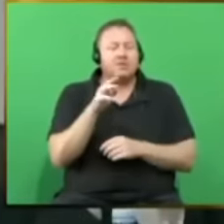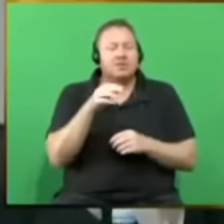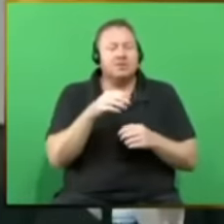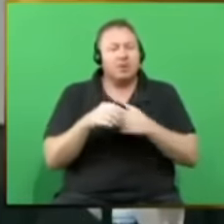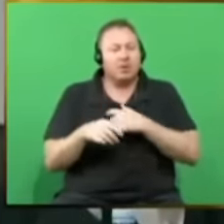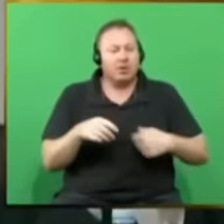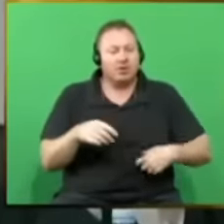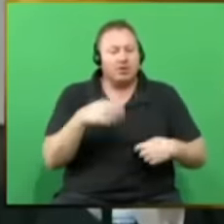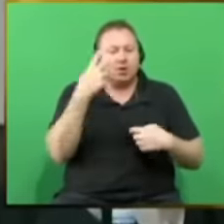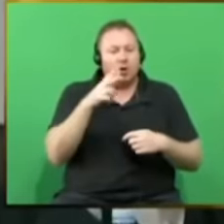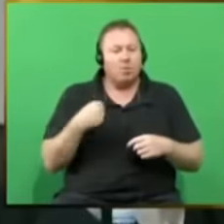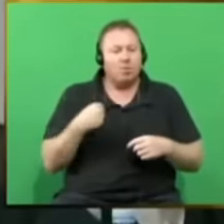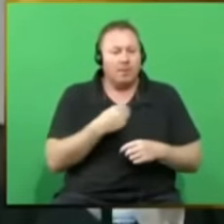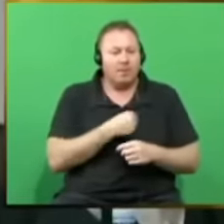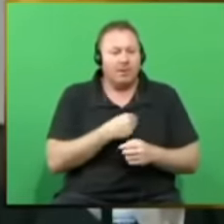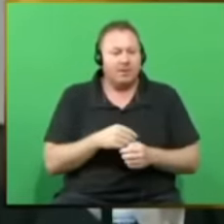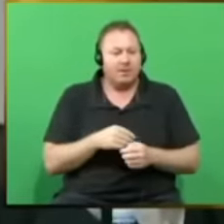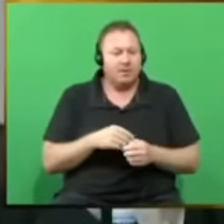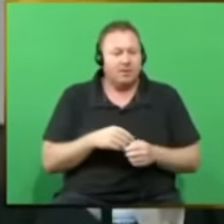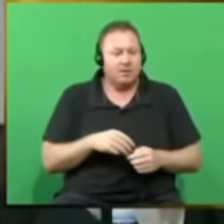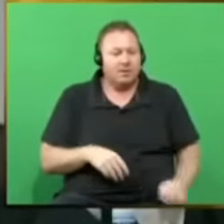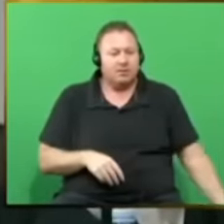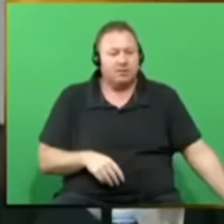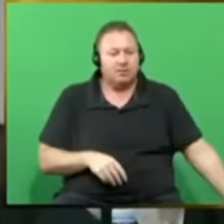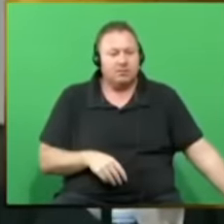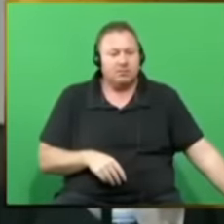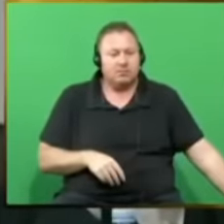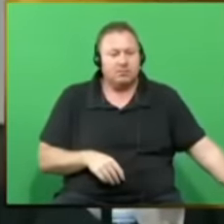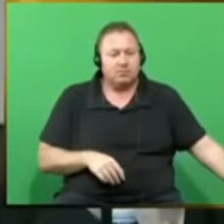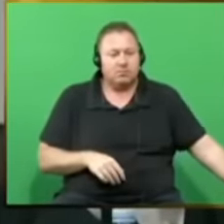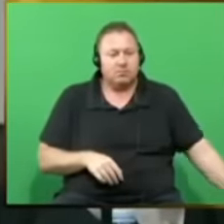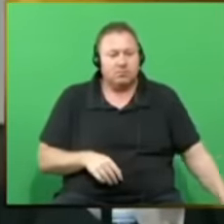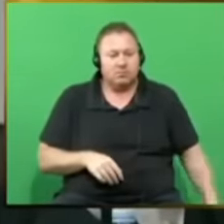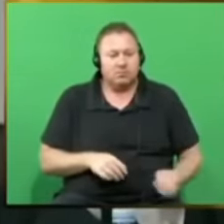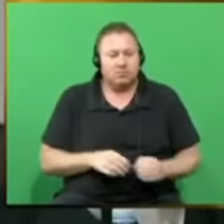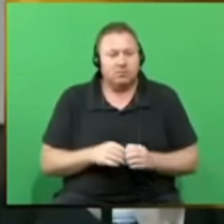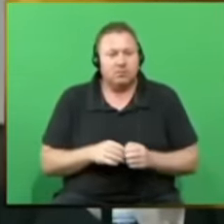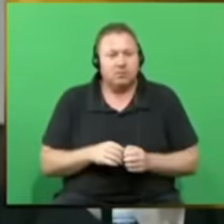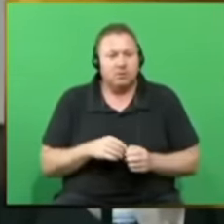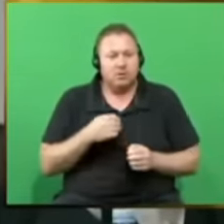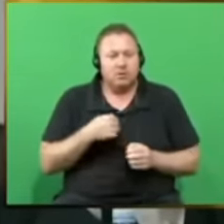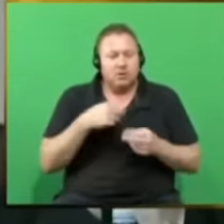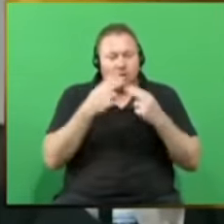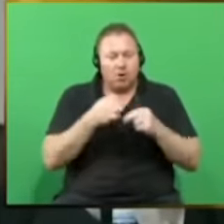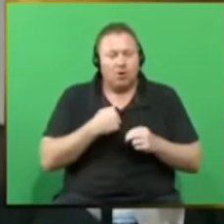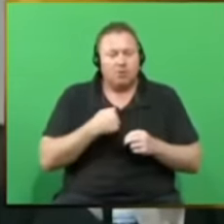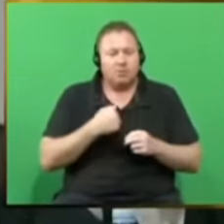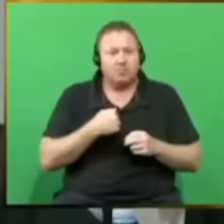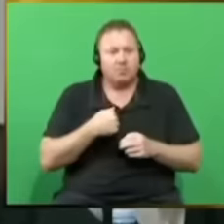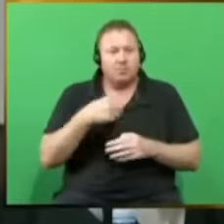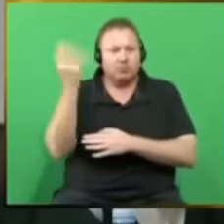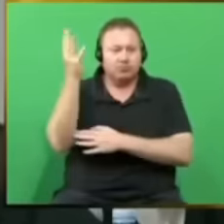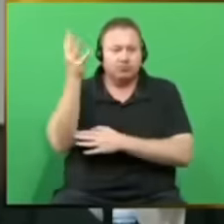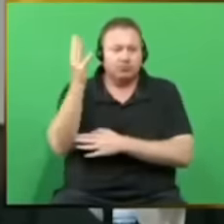honourable members, citizens of South Africa, it is an honour for me to be able to address you in this debate today.